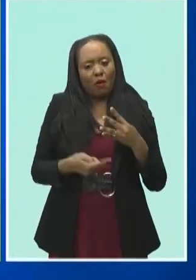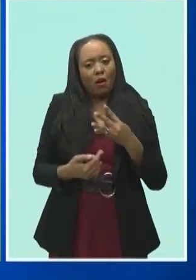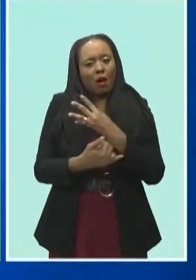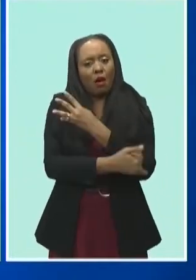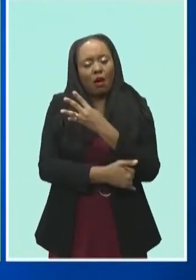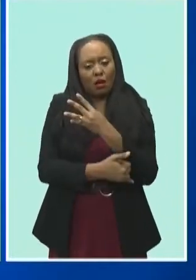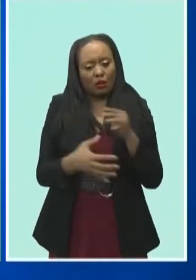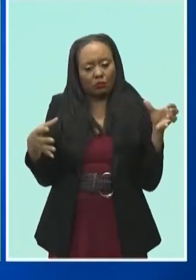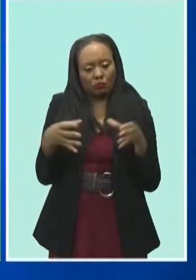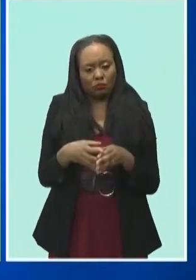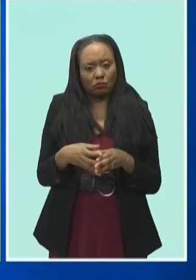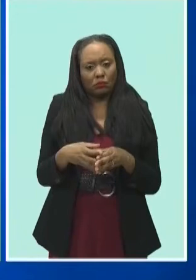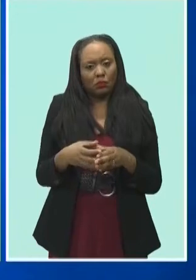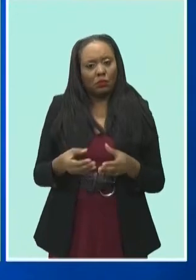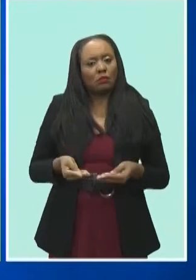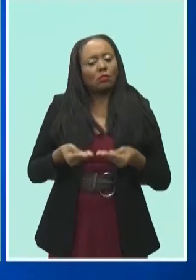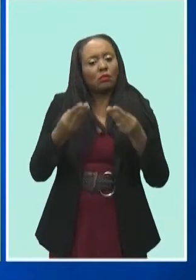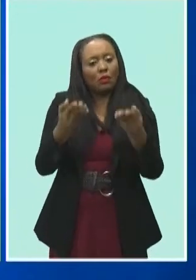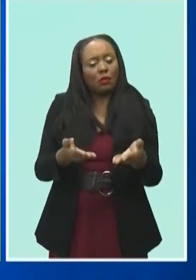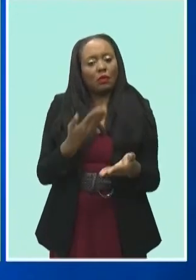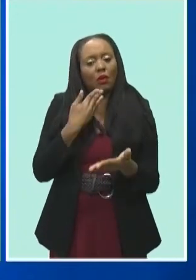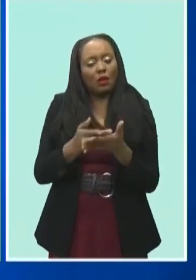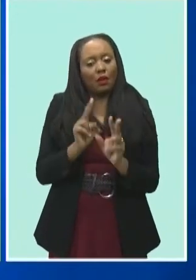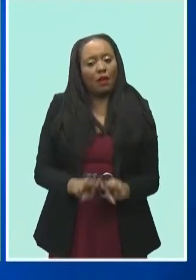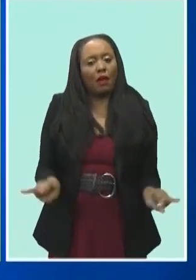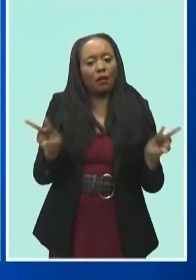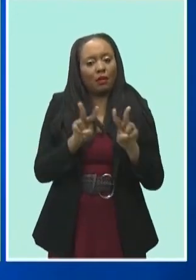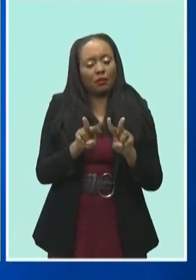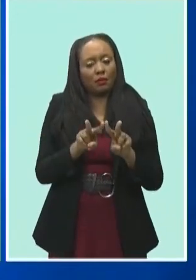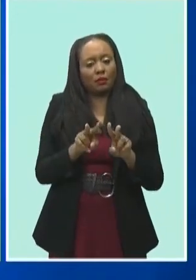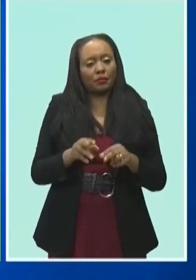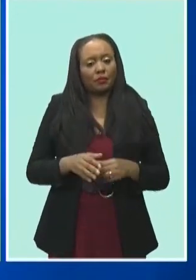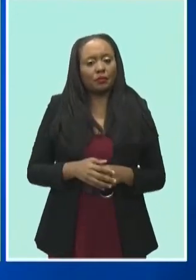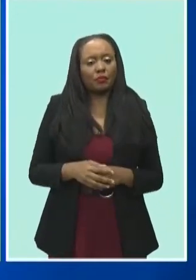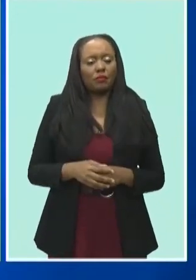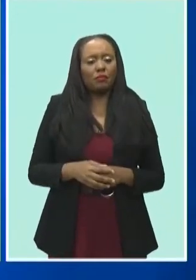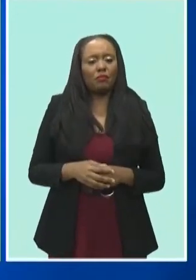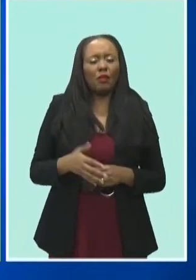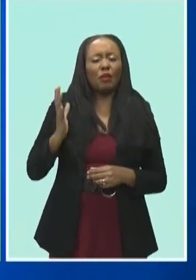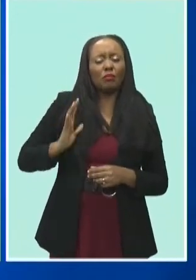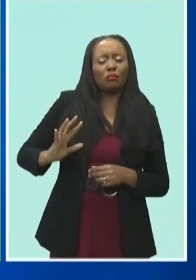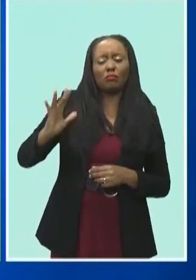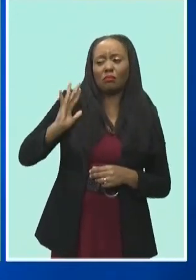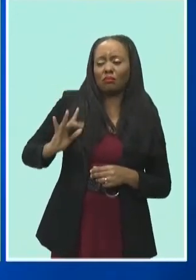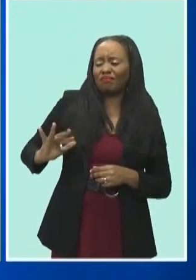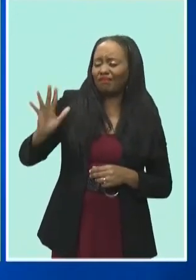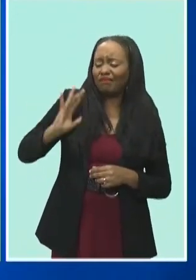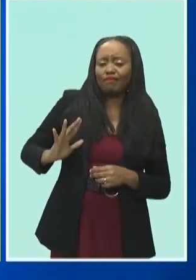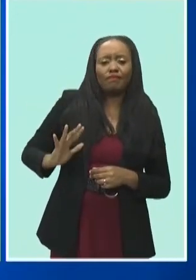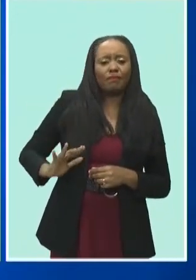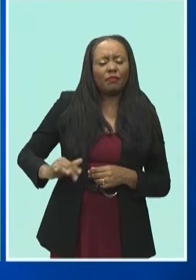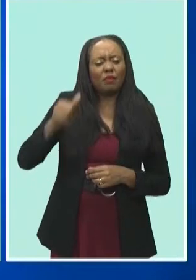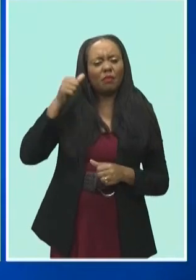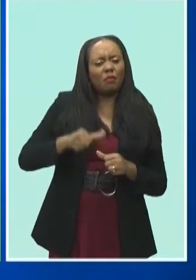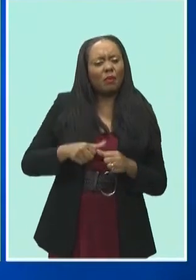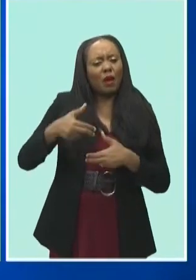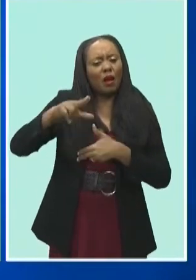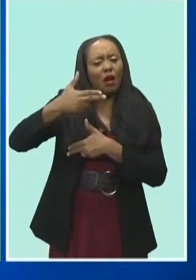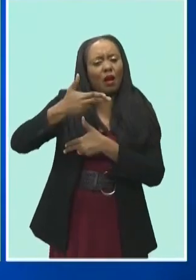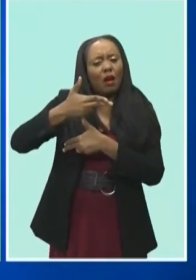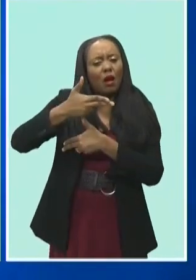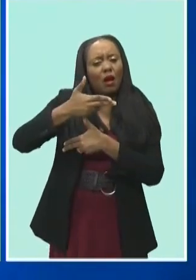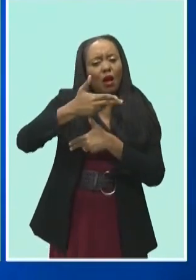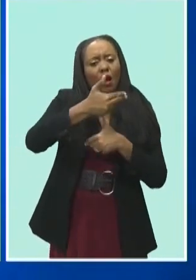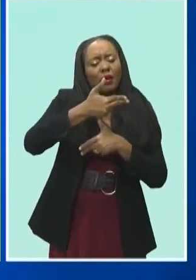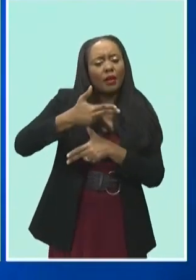this value to you today. Over the past years, and primarily since Hurricane Maria, we've paid